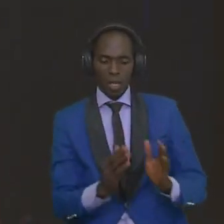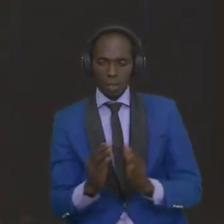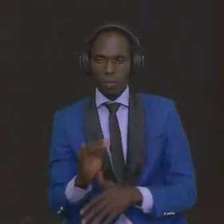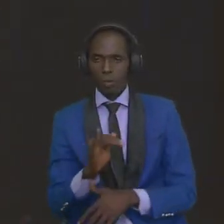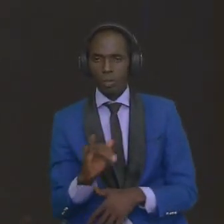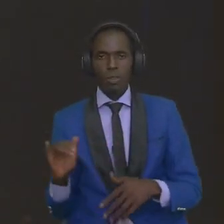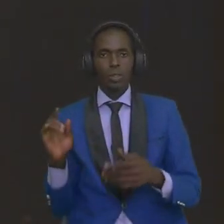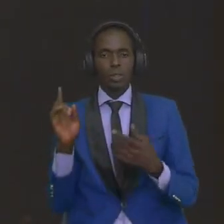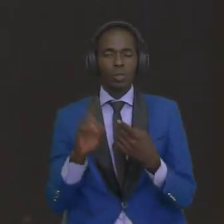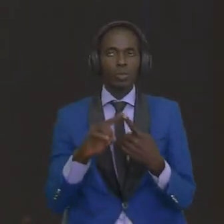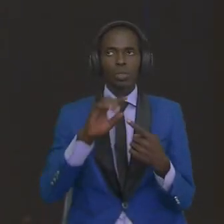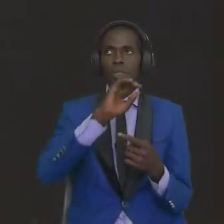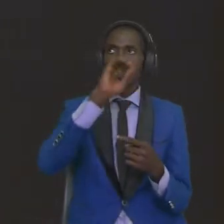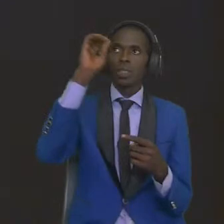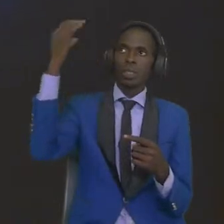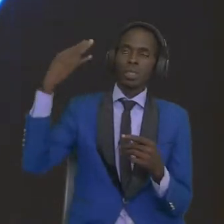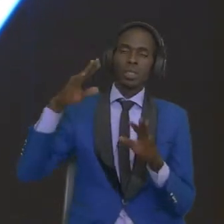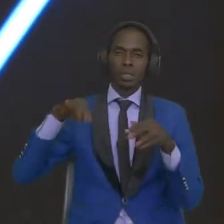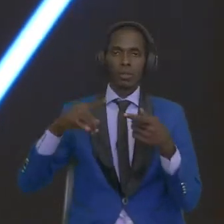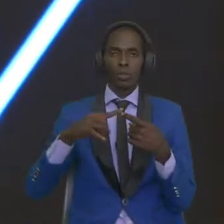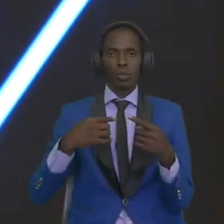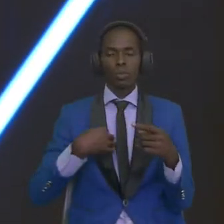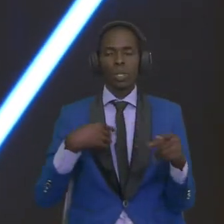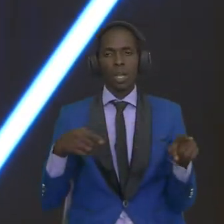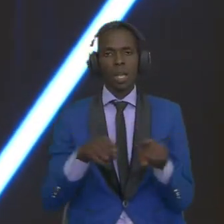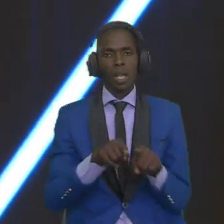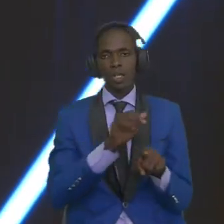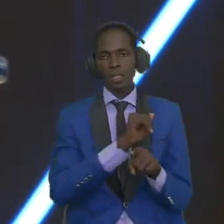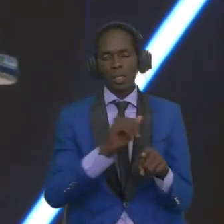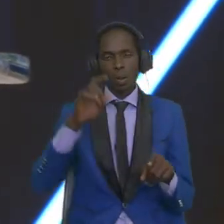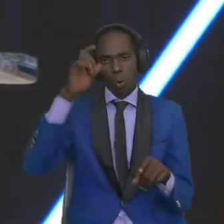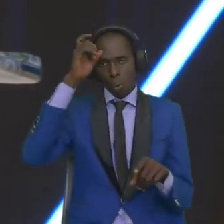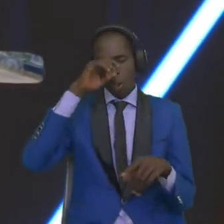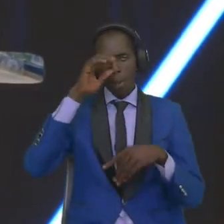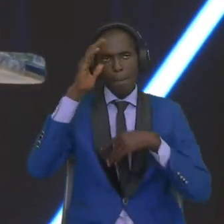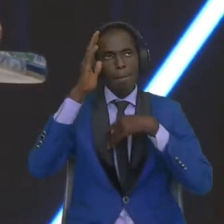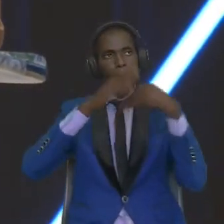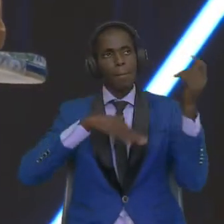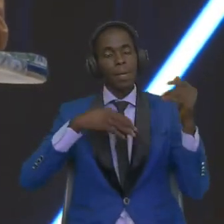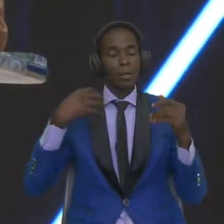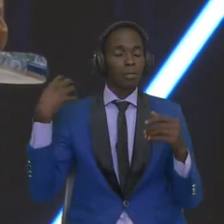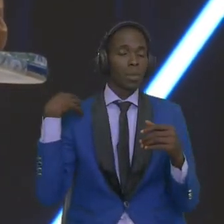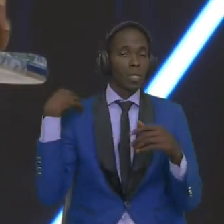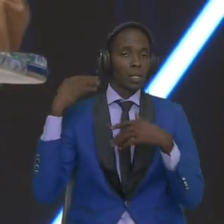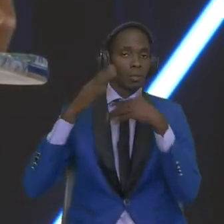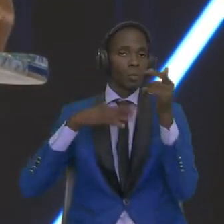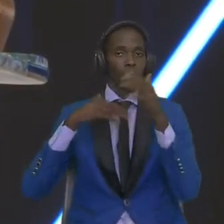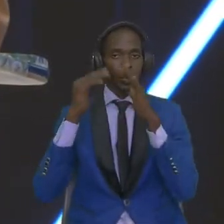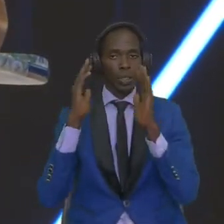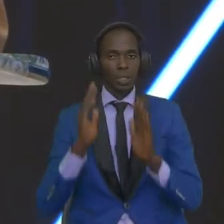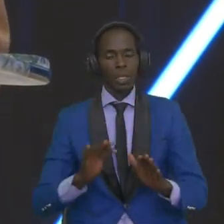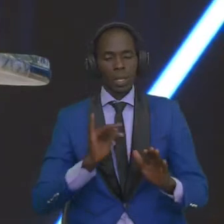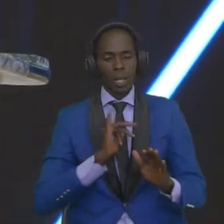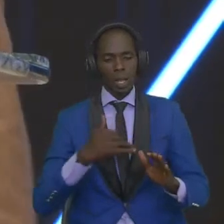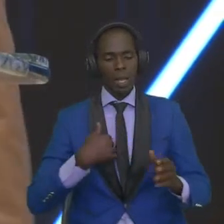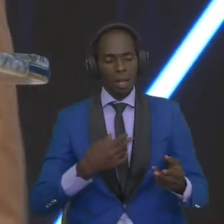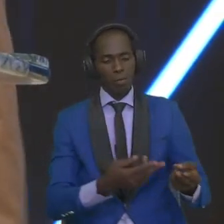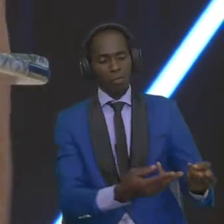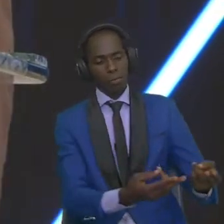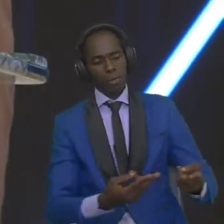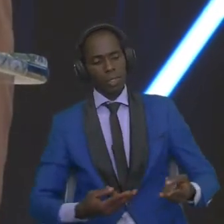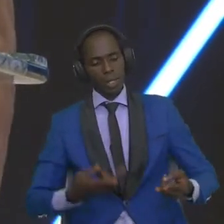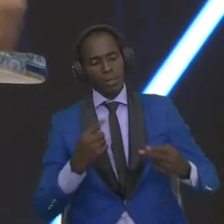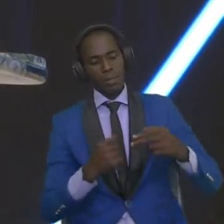was given unto me. As a wise master builder, I have laid the foundation, and another